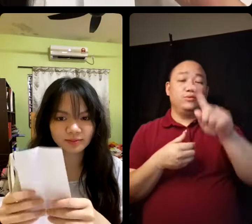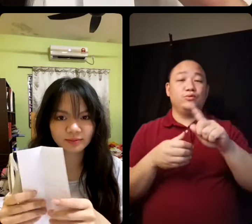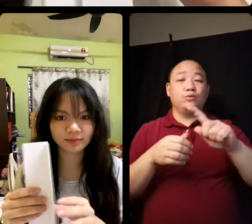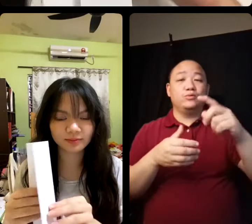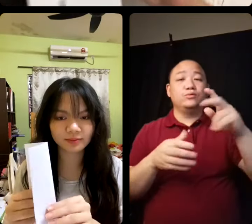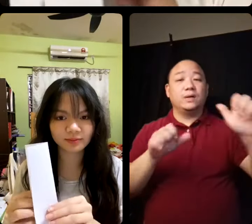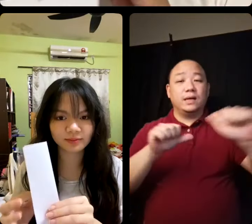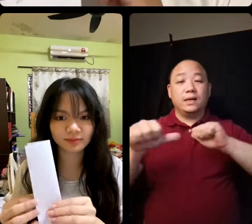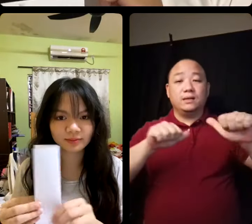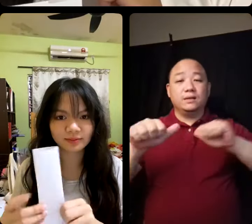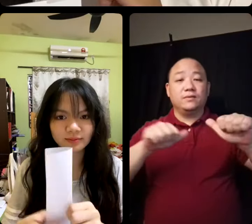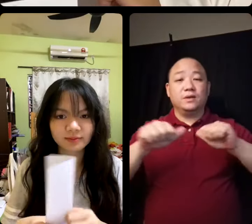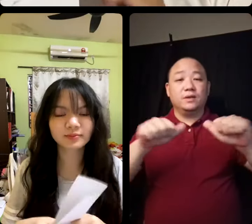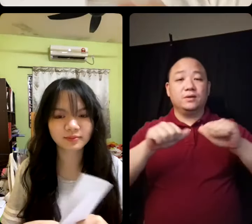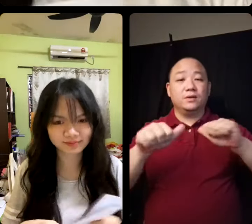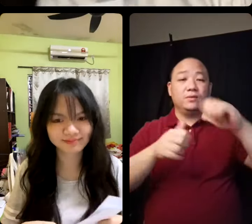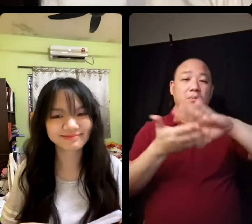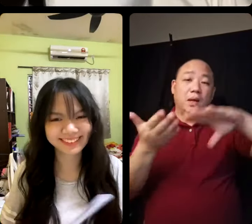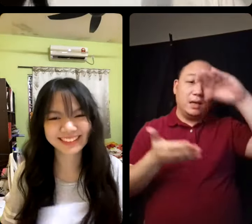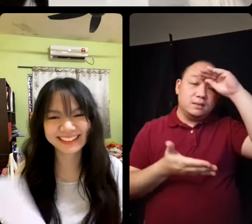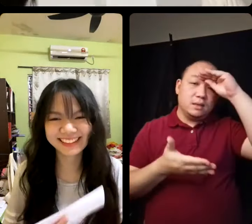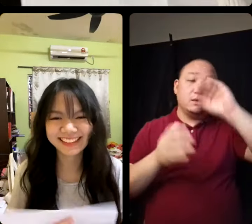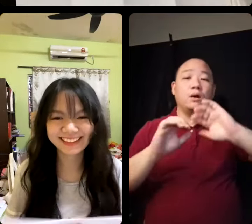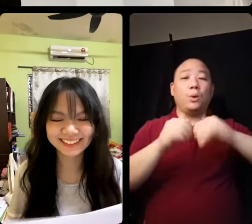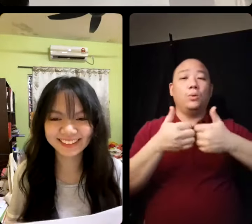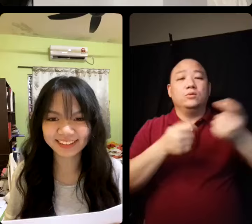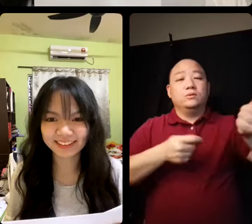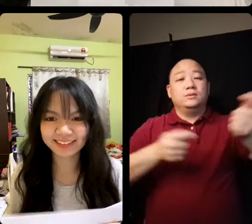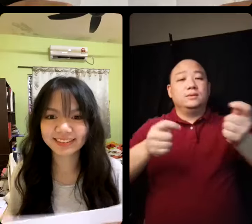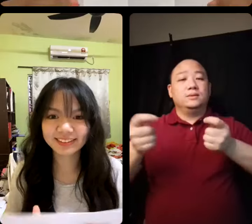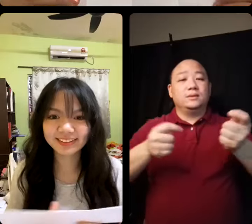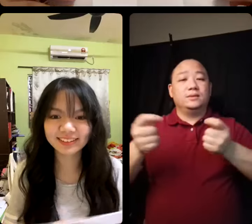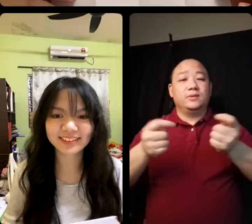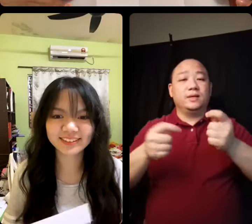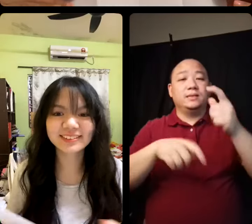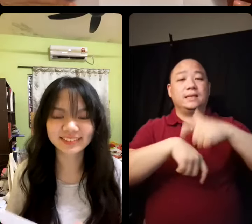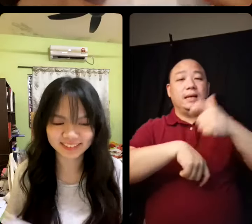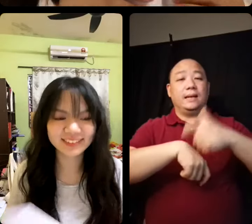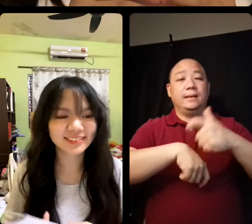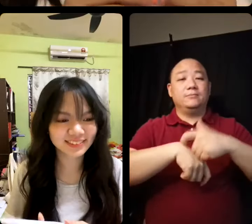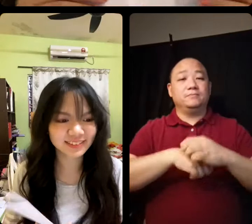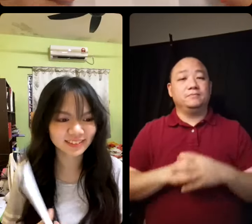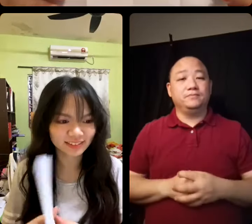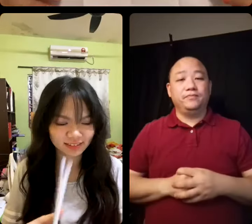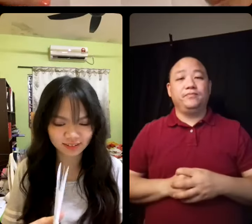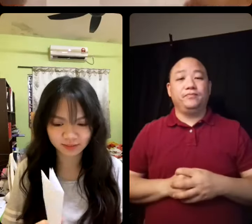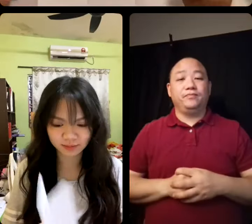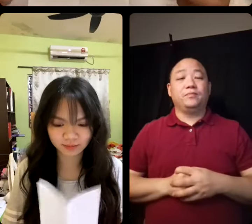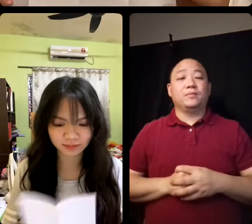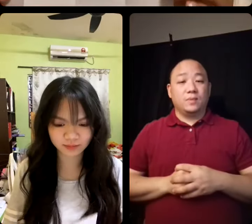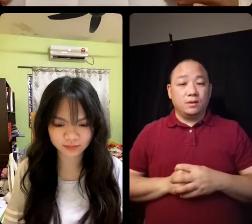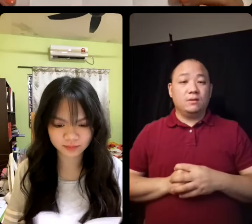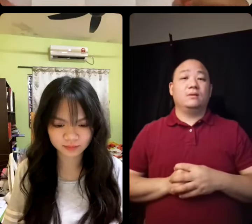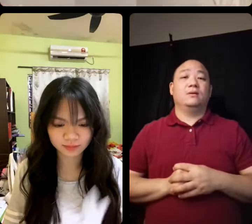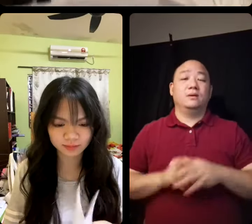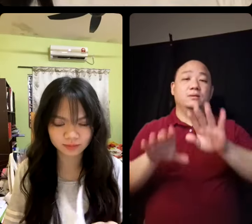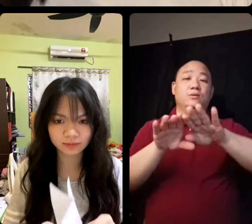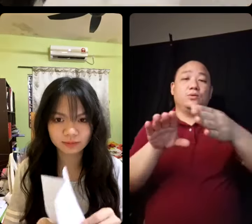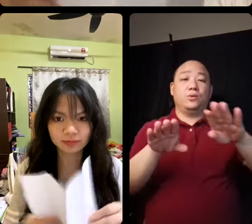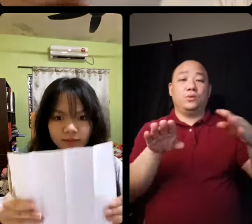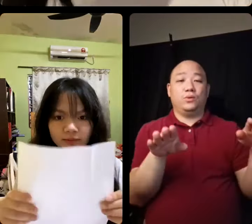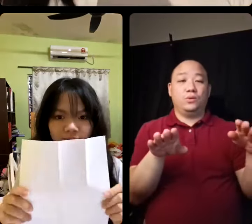kita, eh? Mana? Okay? So that is what we are going to explore together. Yes, fold the paper into 4. Alright, and very